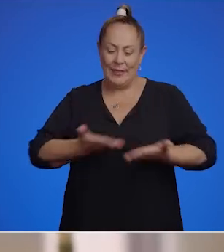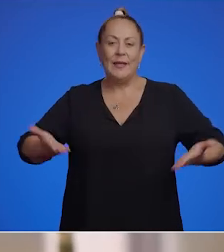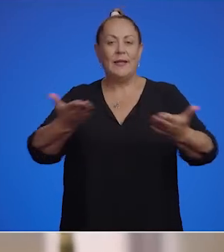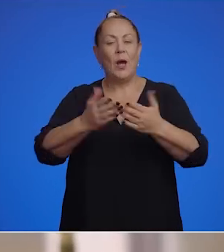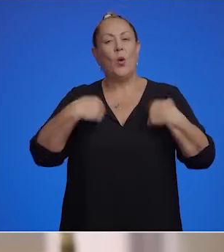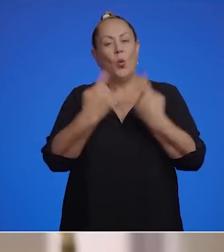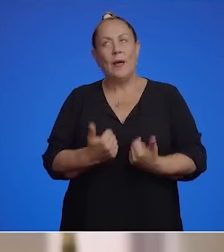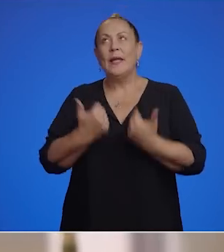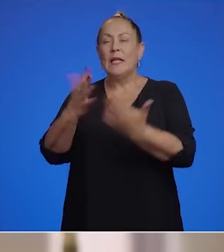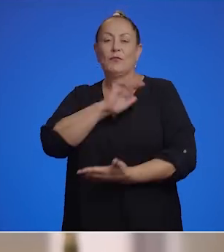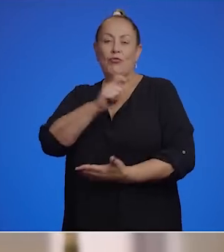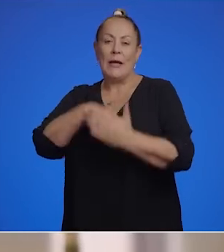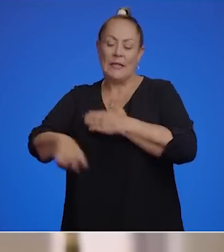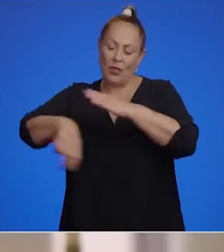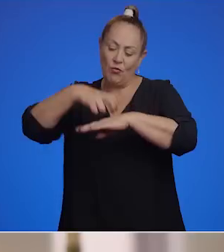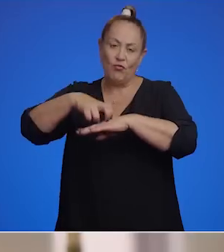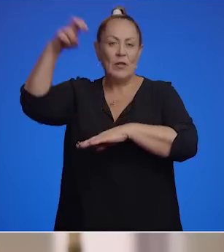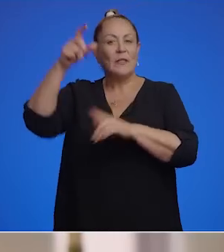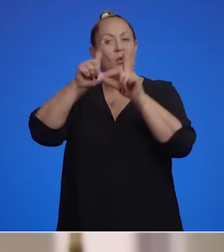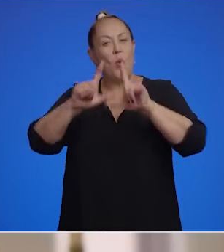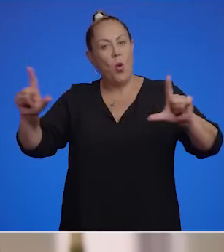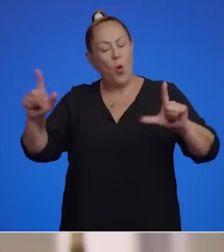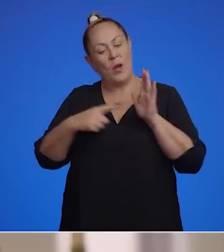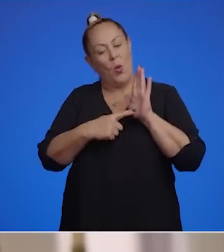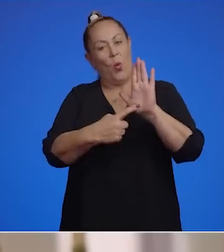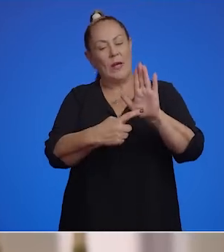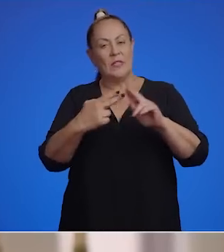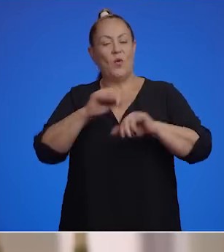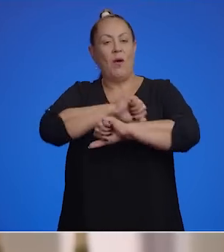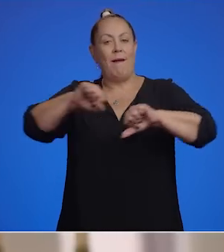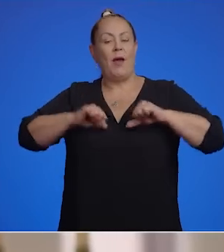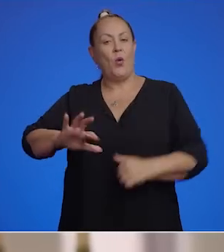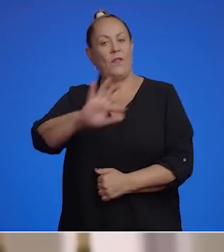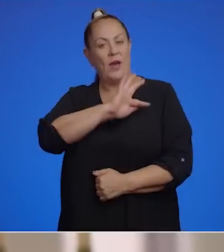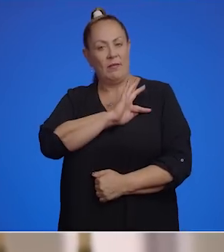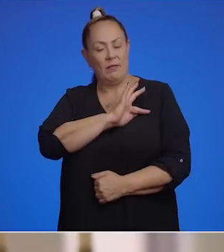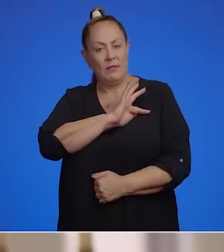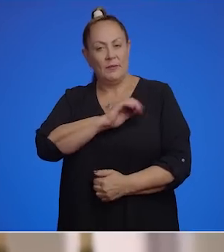our trust in the risen Lord and bear witness to our faith.